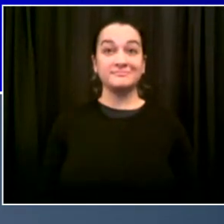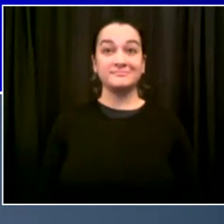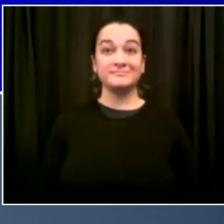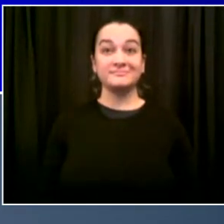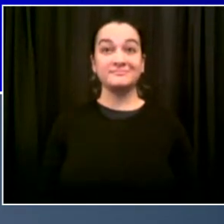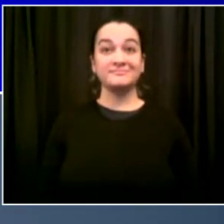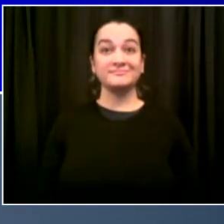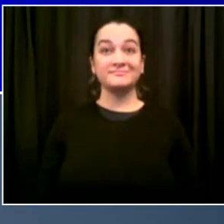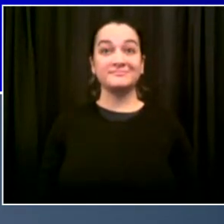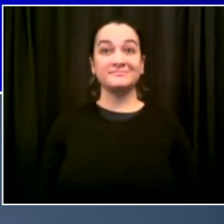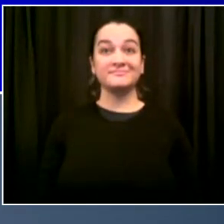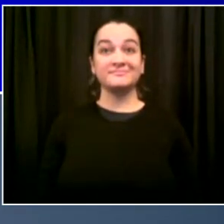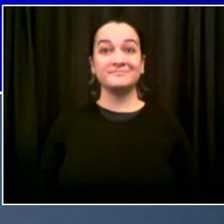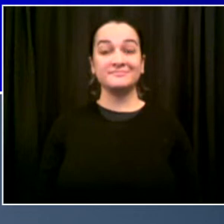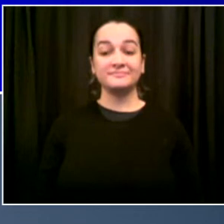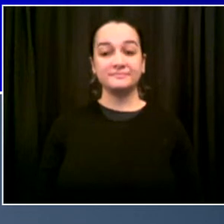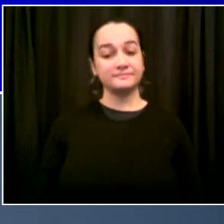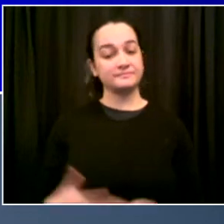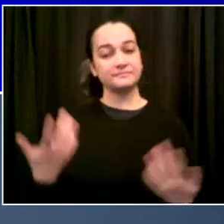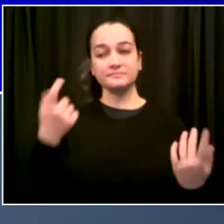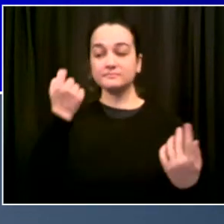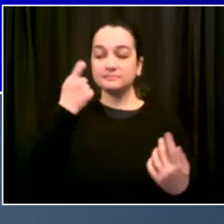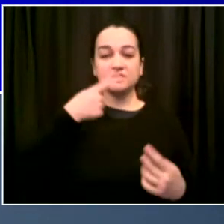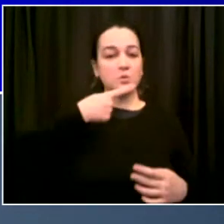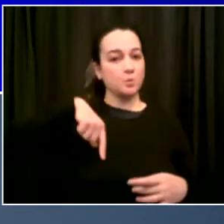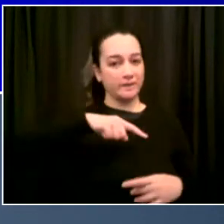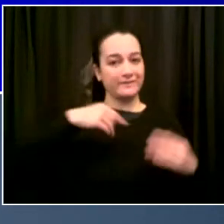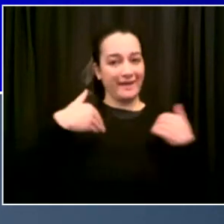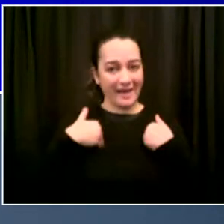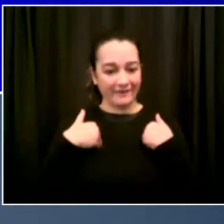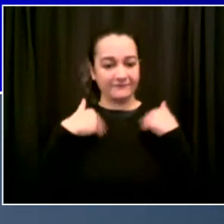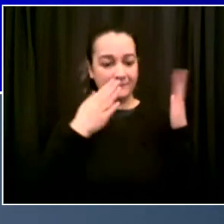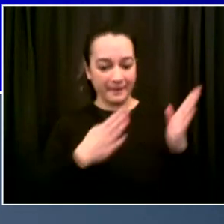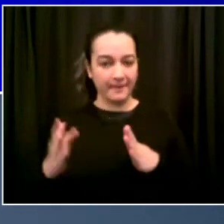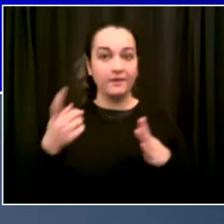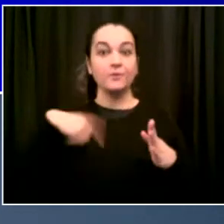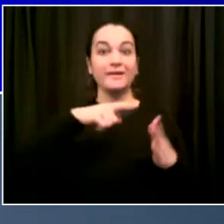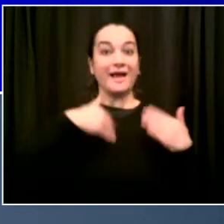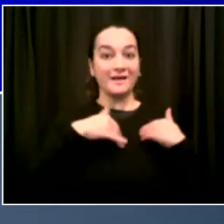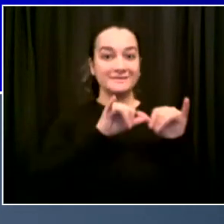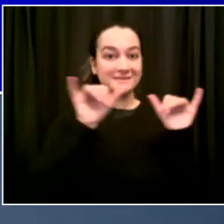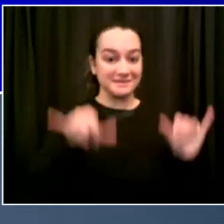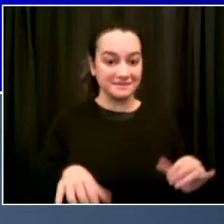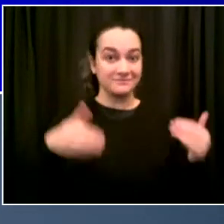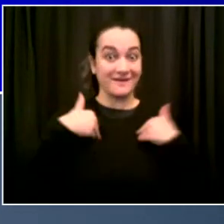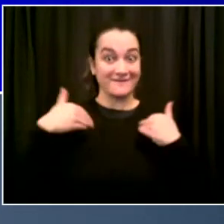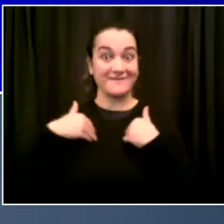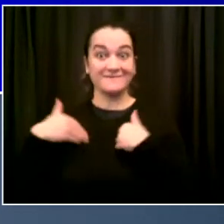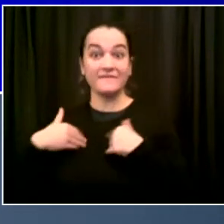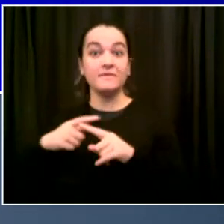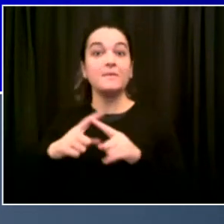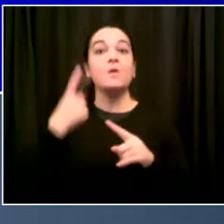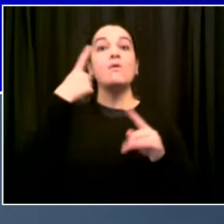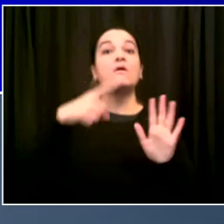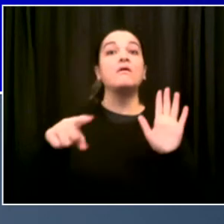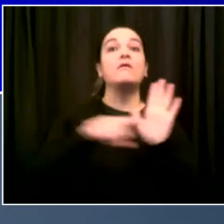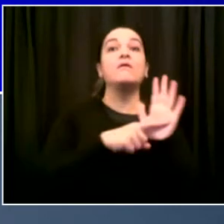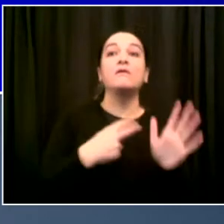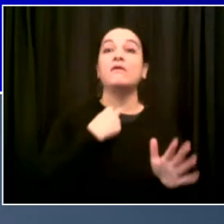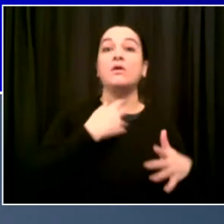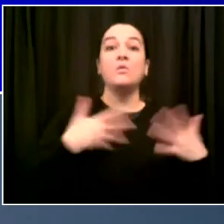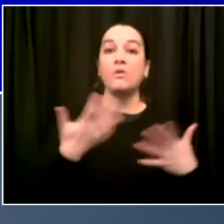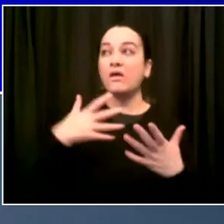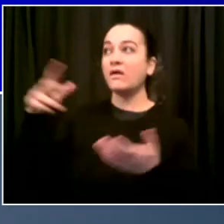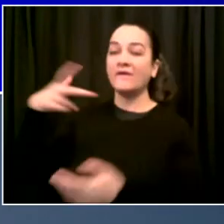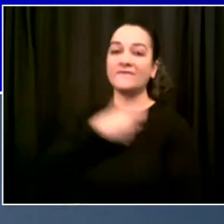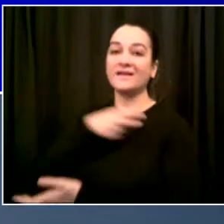got to do something different. So let me talk about the approach that I think we need to move towards immediately. And this fits